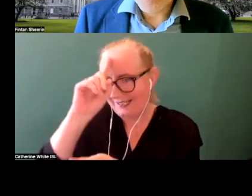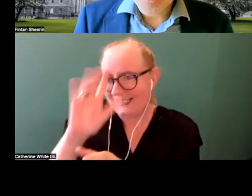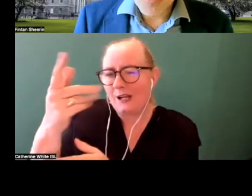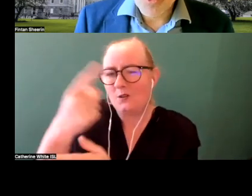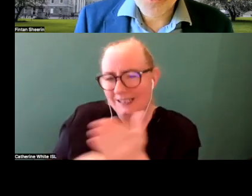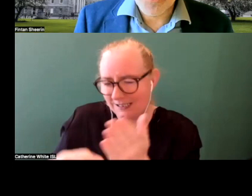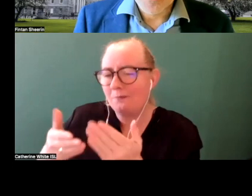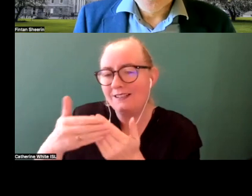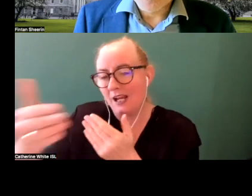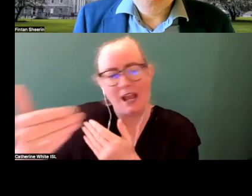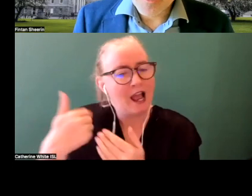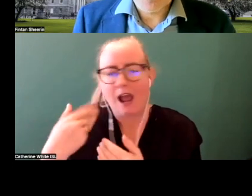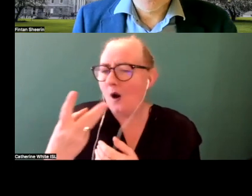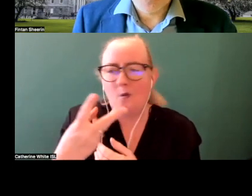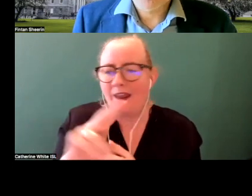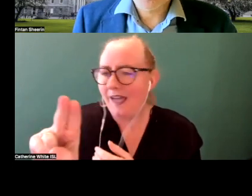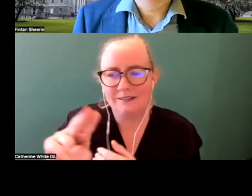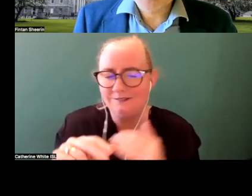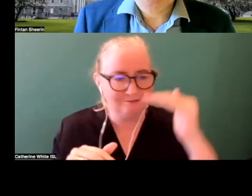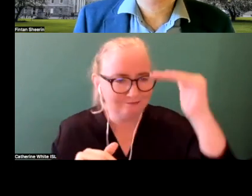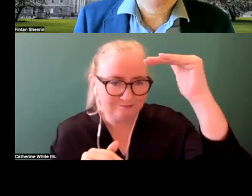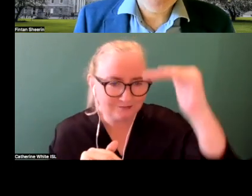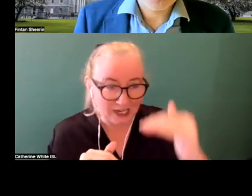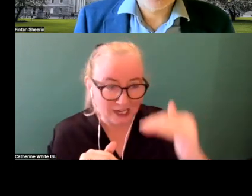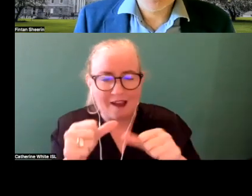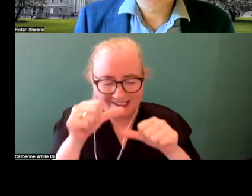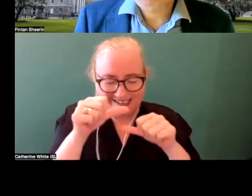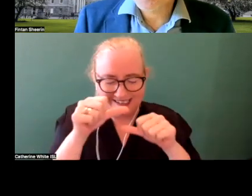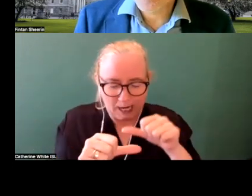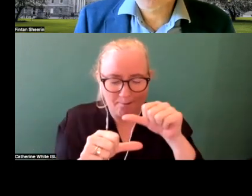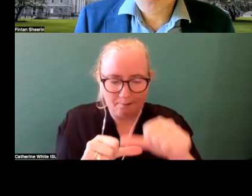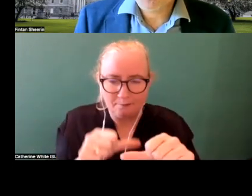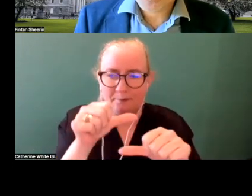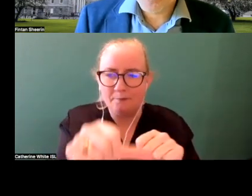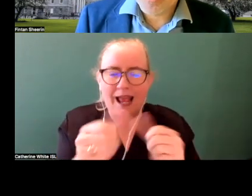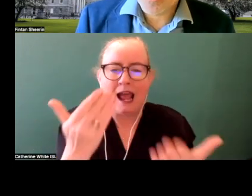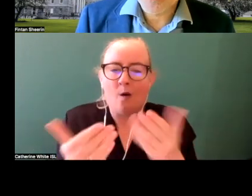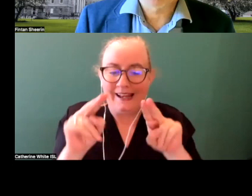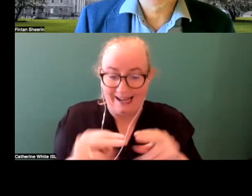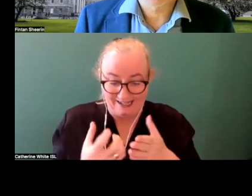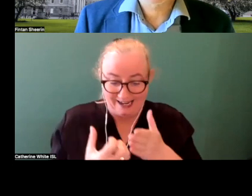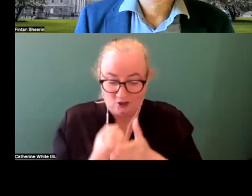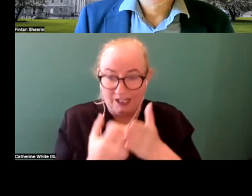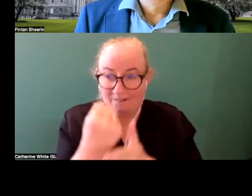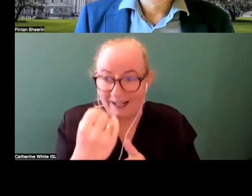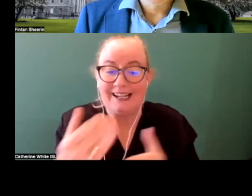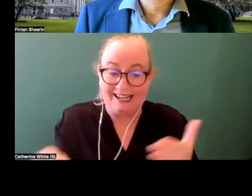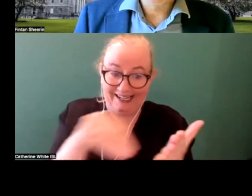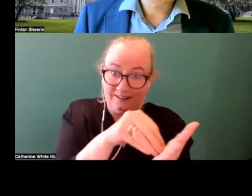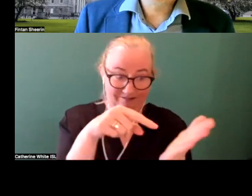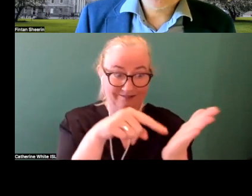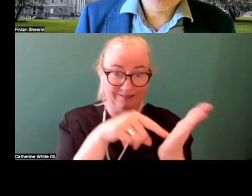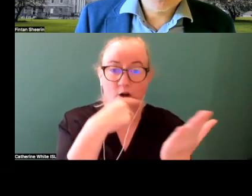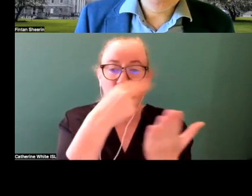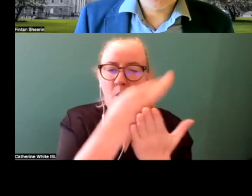And as I say, I won't go through that. There are steps as to how that can be achieved, and they're in the report. We